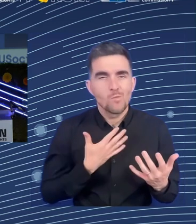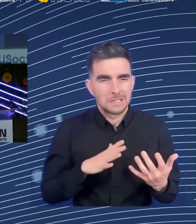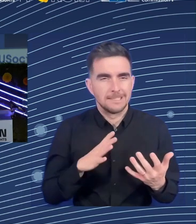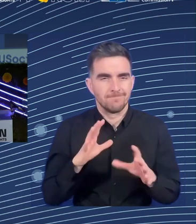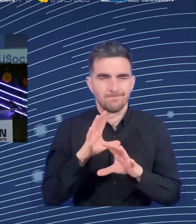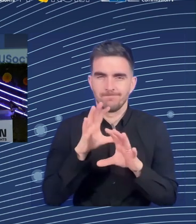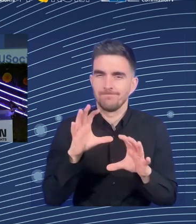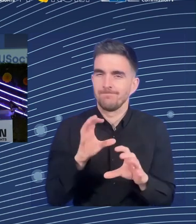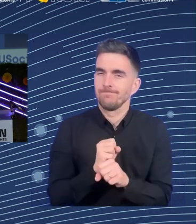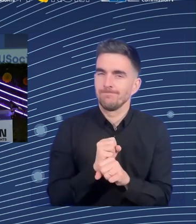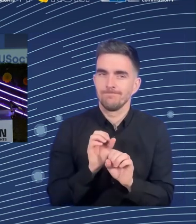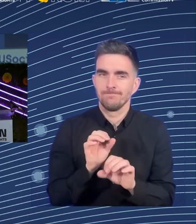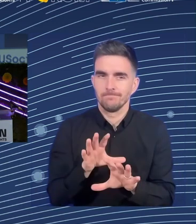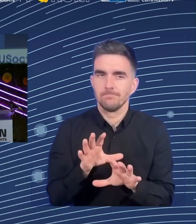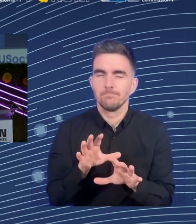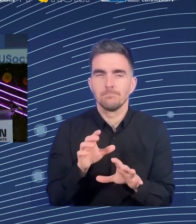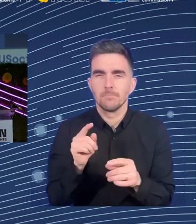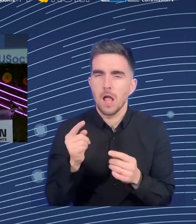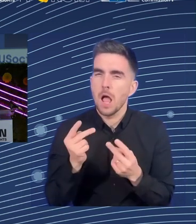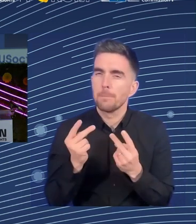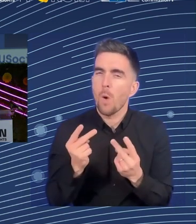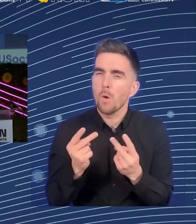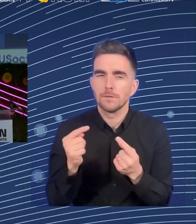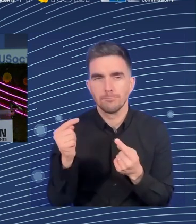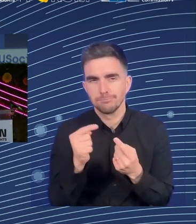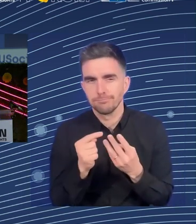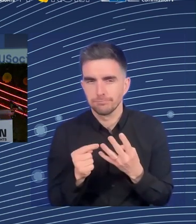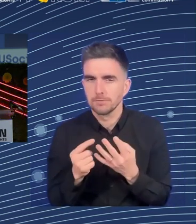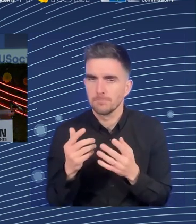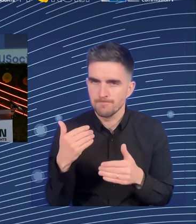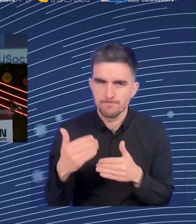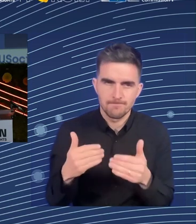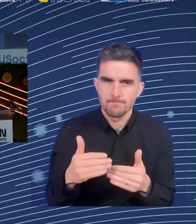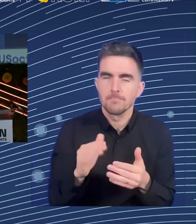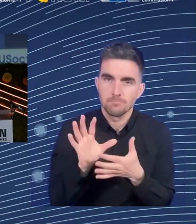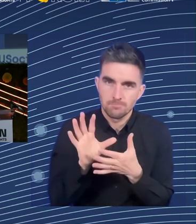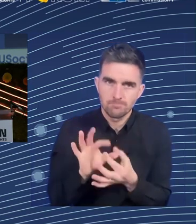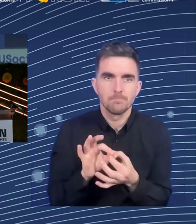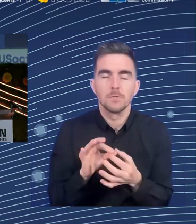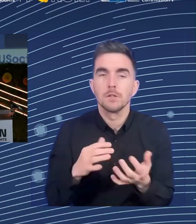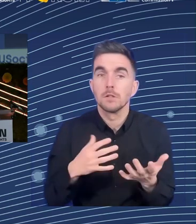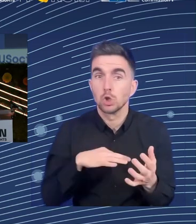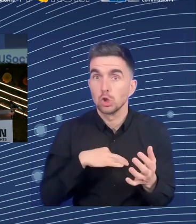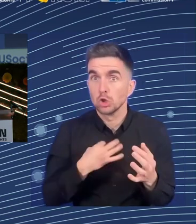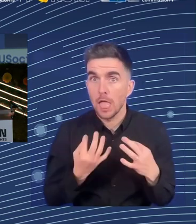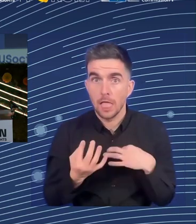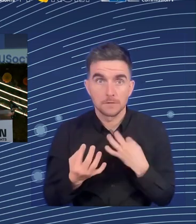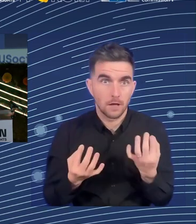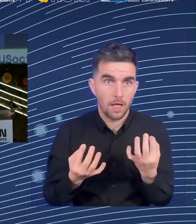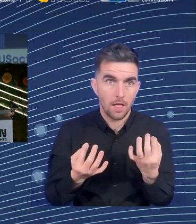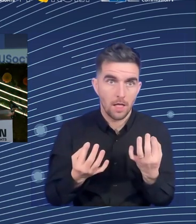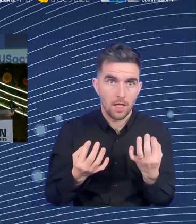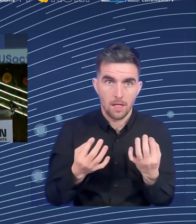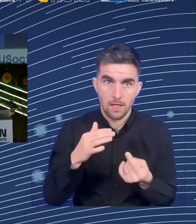So these measures are not only going to contribute to desegregating the EU labor market, but they're also going to contribute